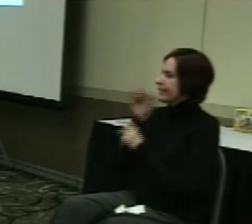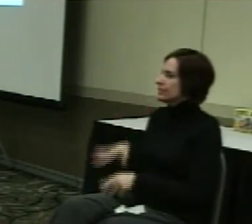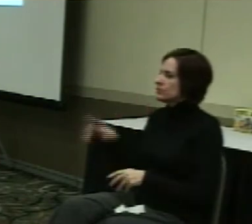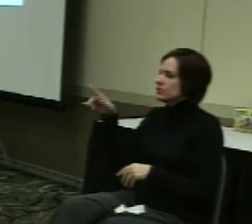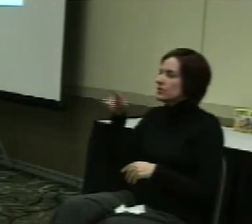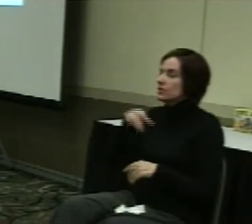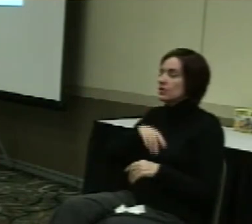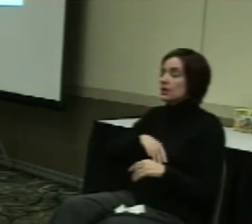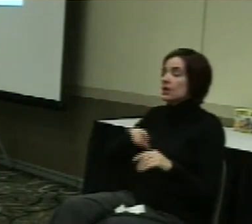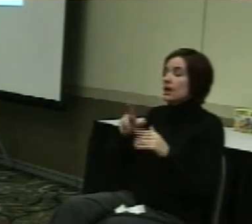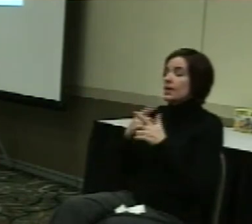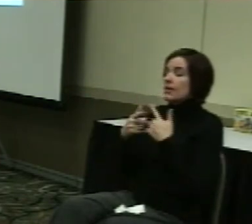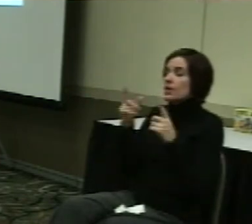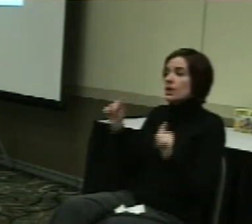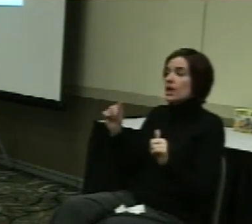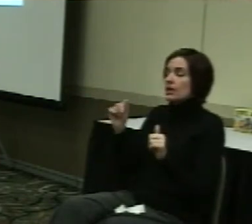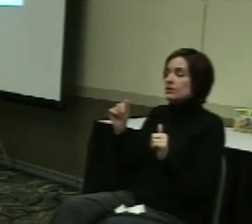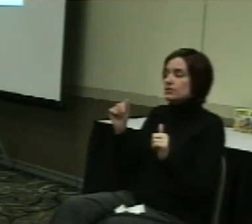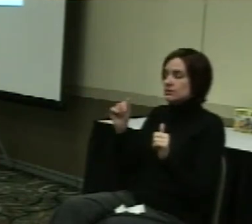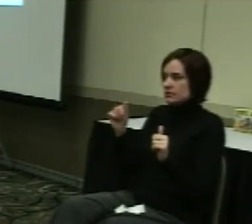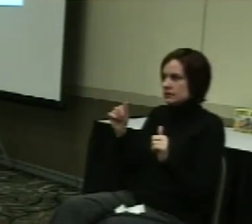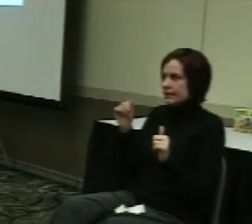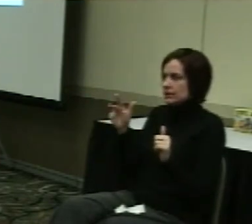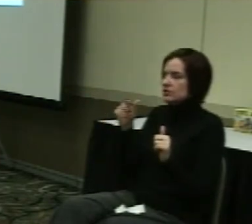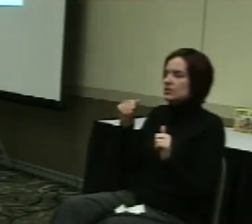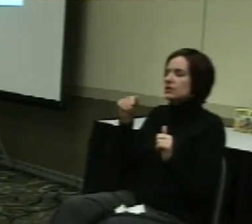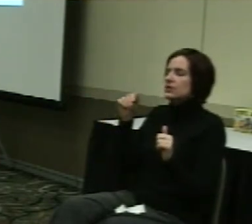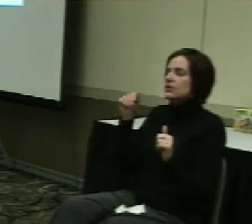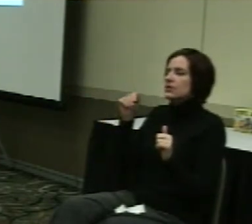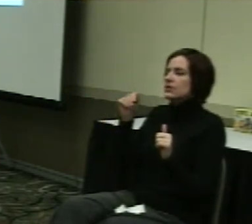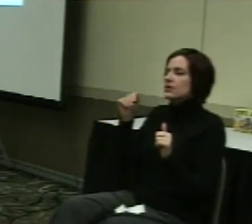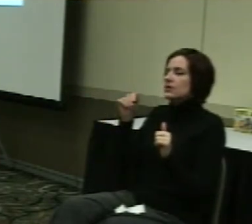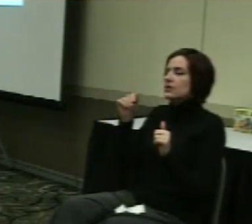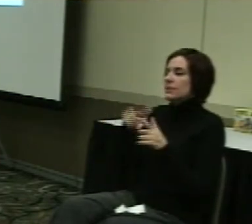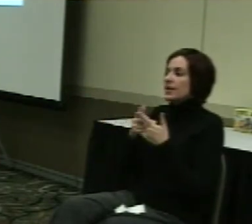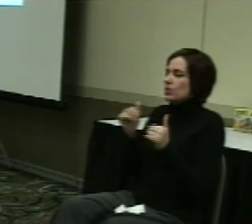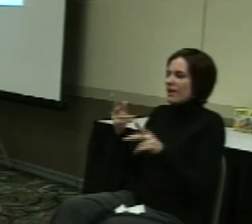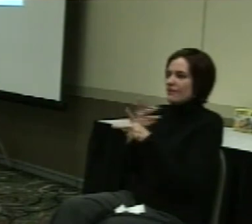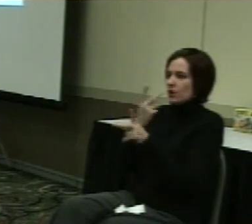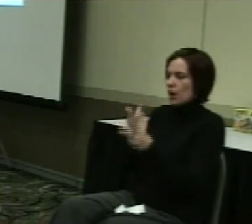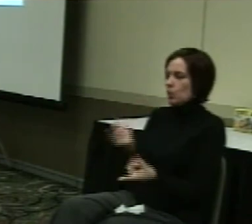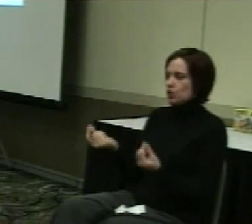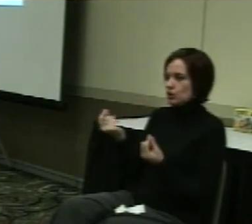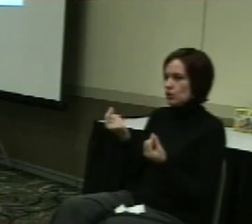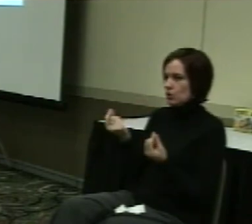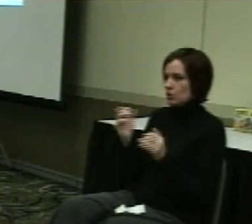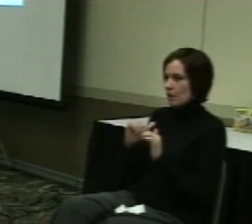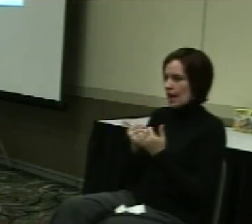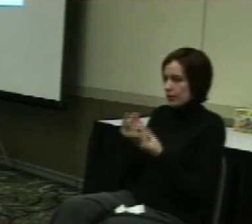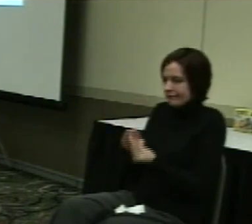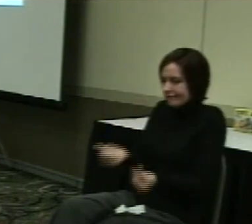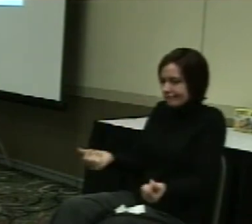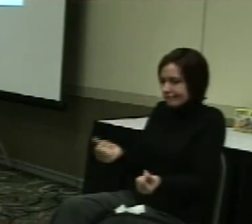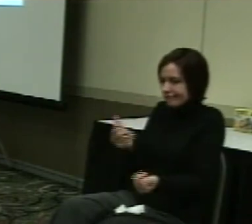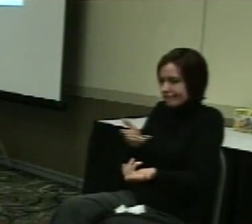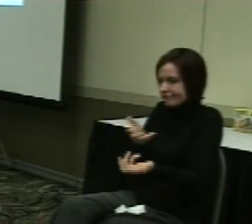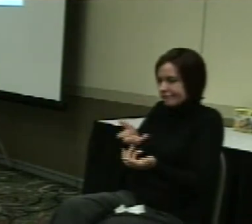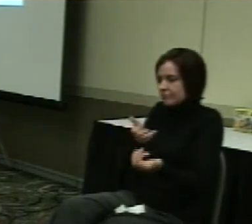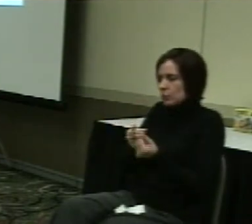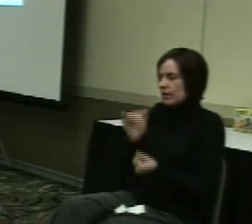You can come up with interventions that match the challenges. There should be a way to work